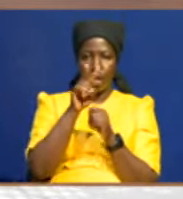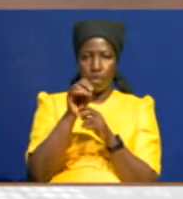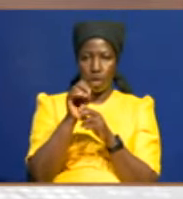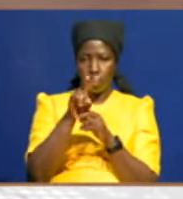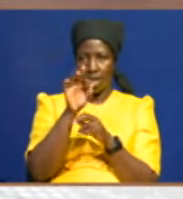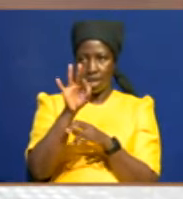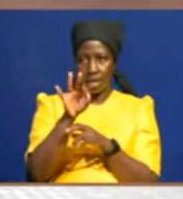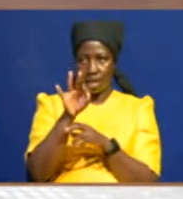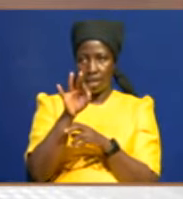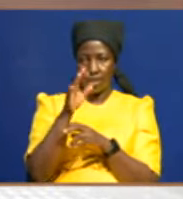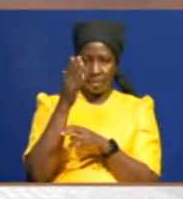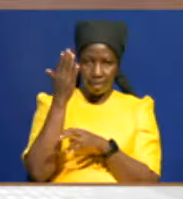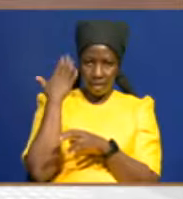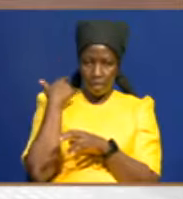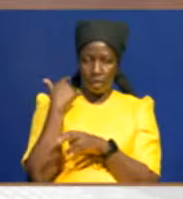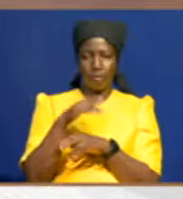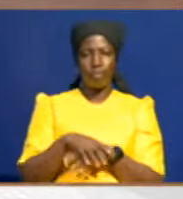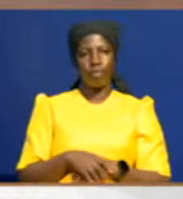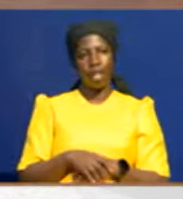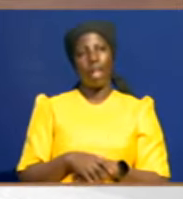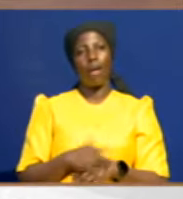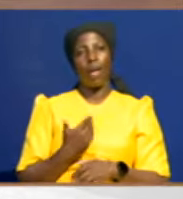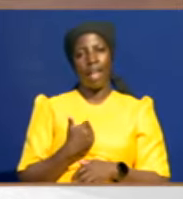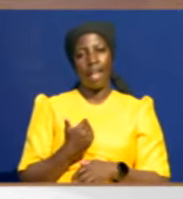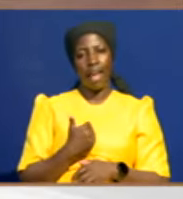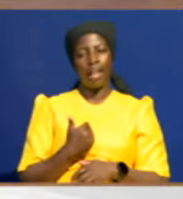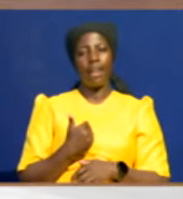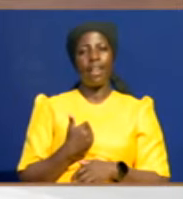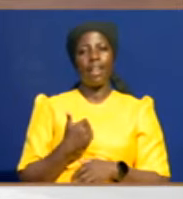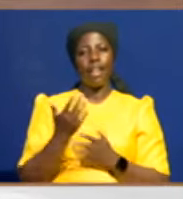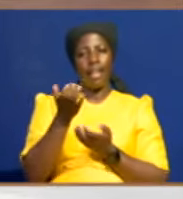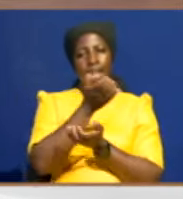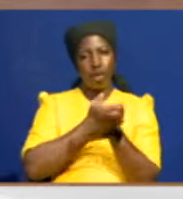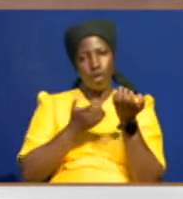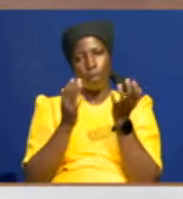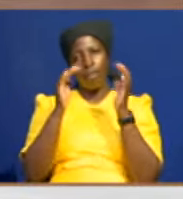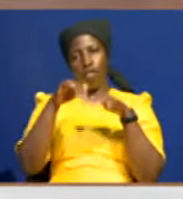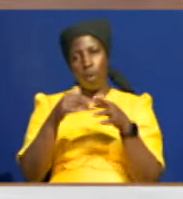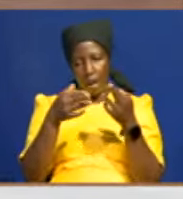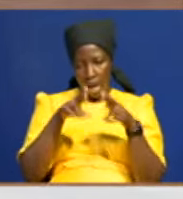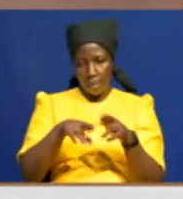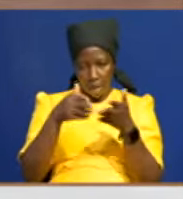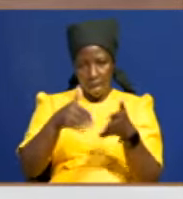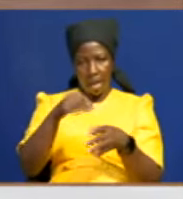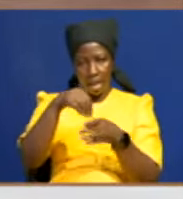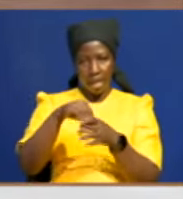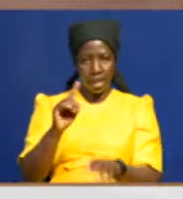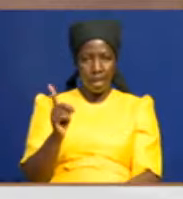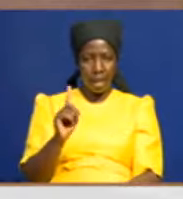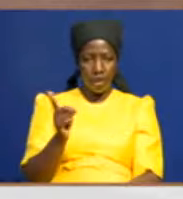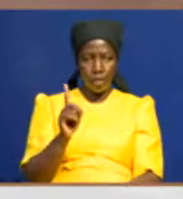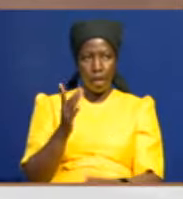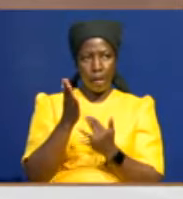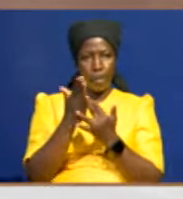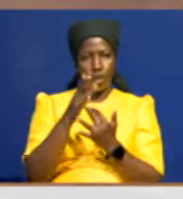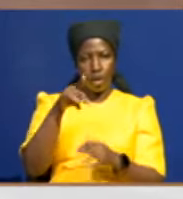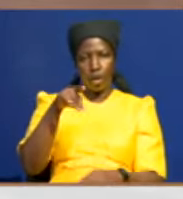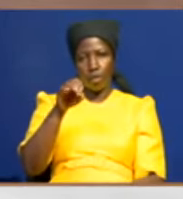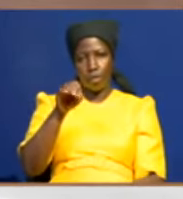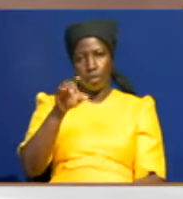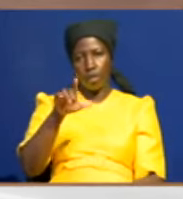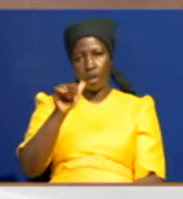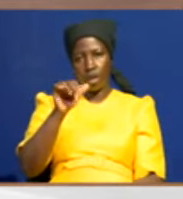2023, there was an economic forum held here in Nairobi between Poland and